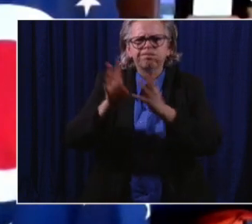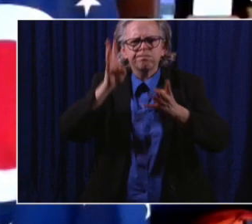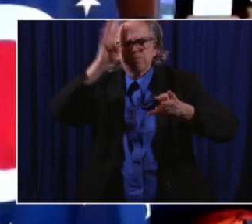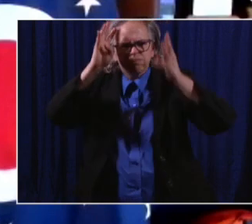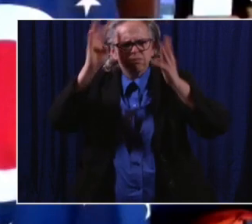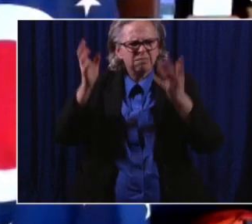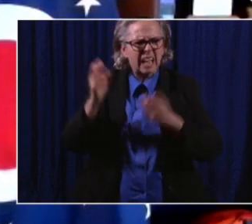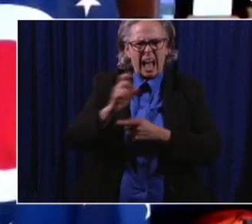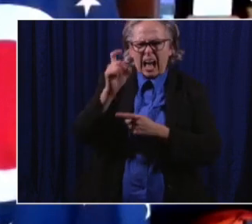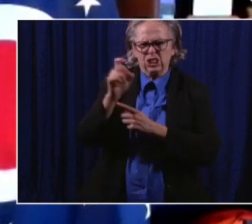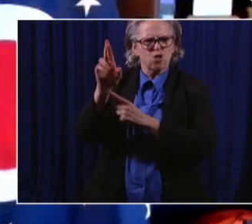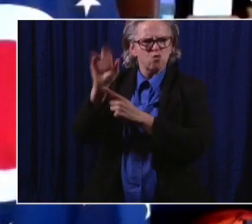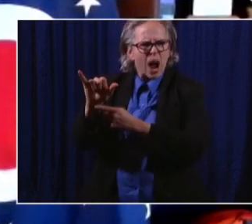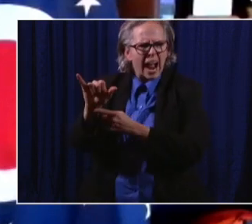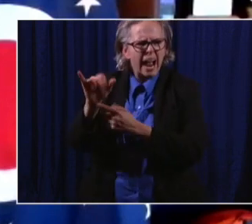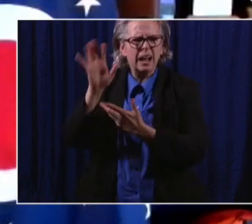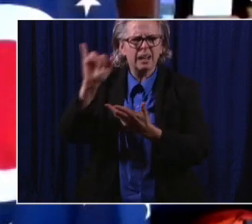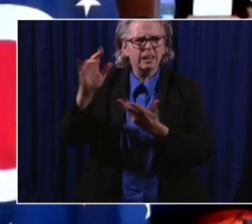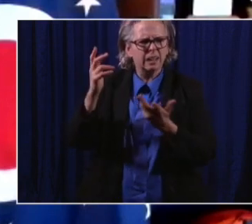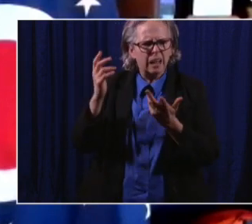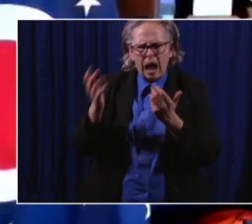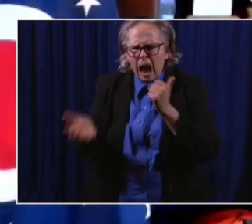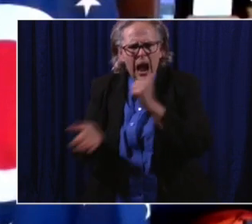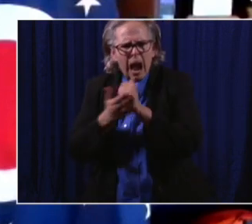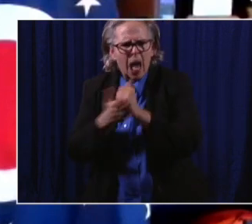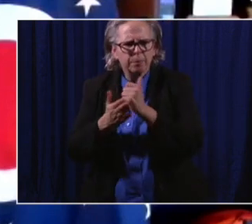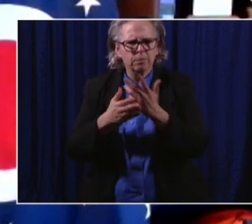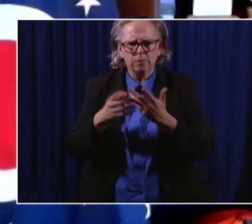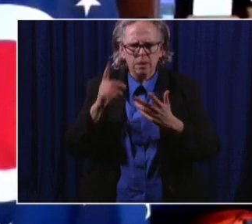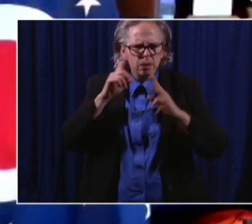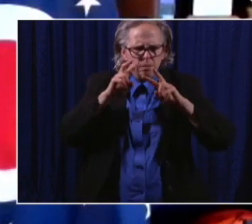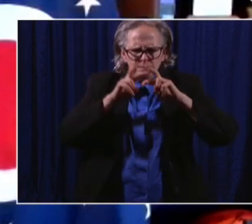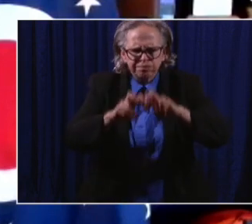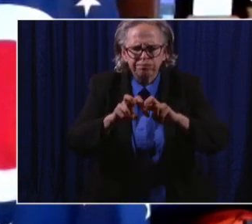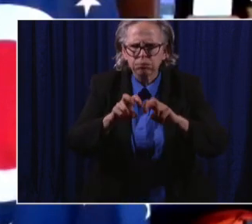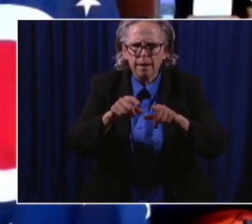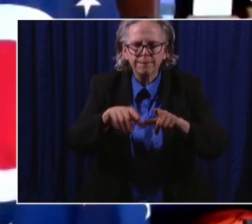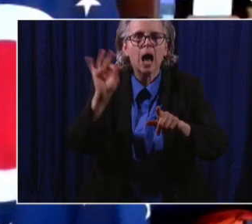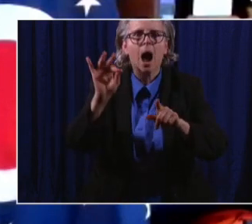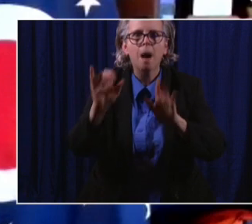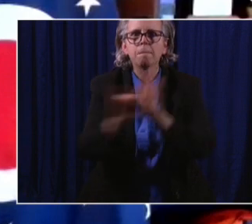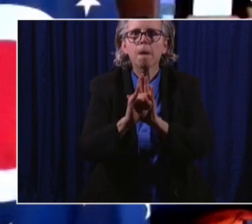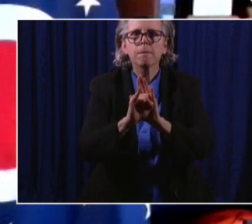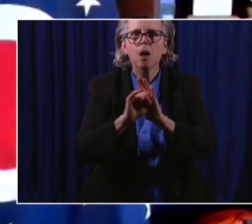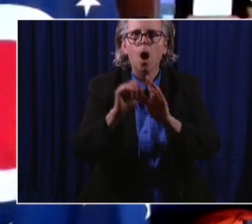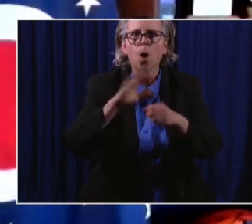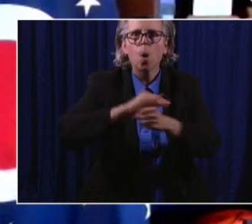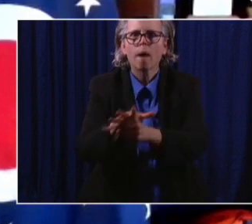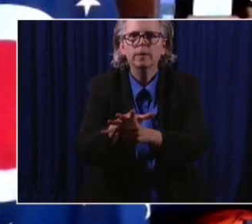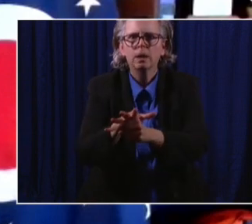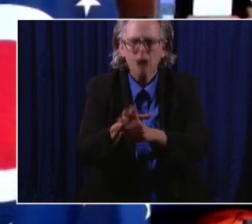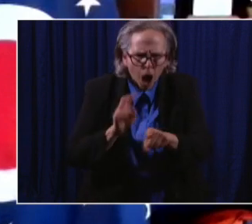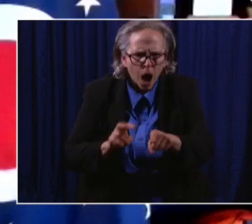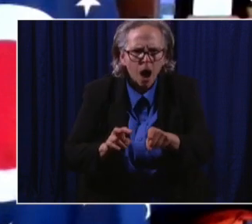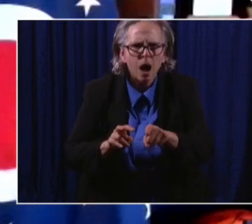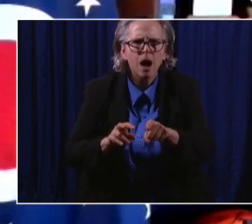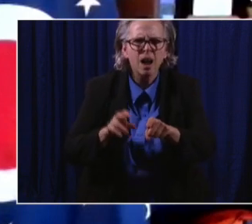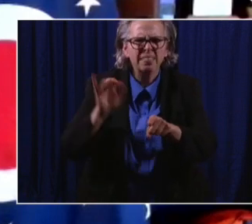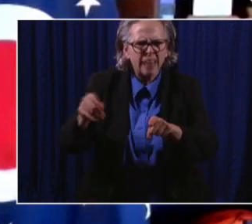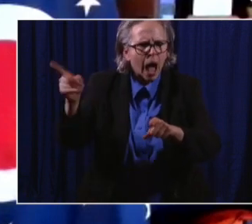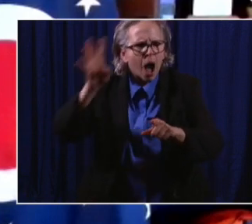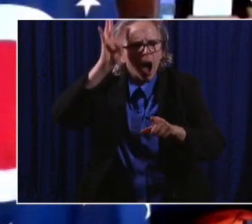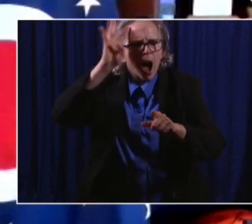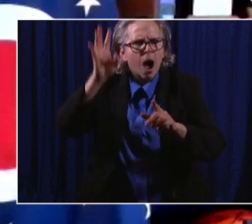to diagnose COVID-19. And they used the principles outlined in the Ohio IP Promise to get that to market in